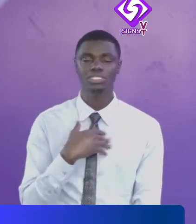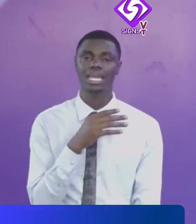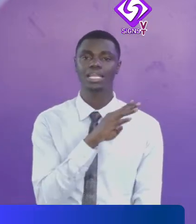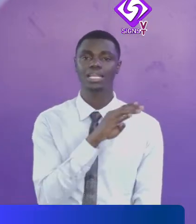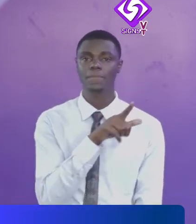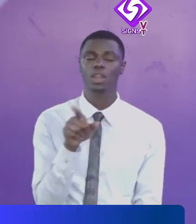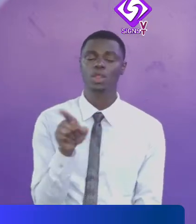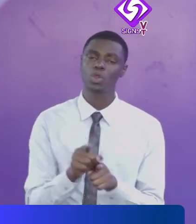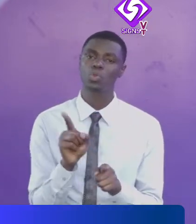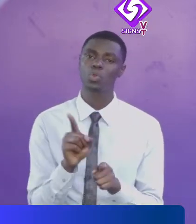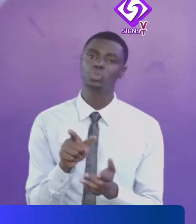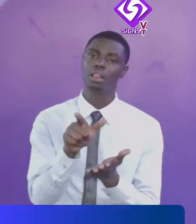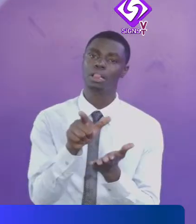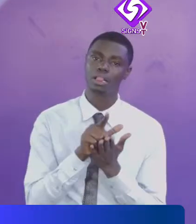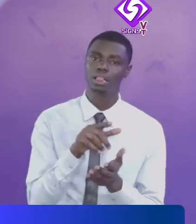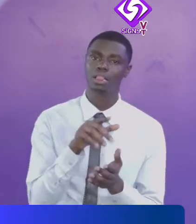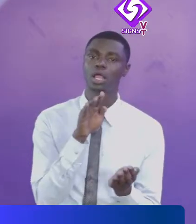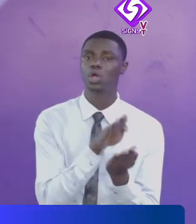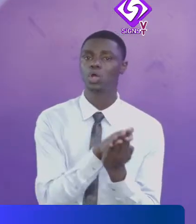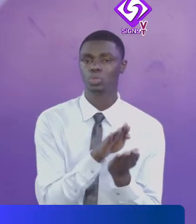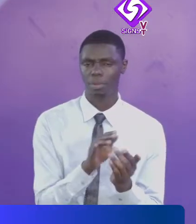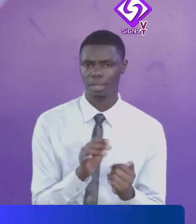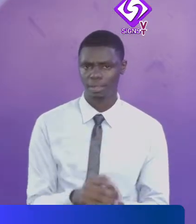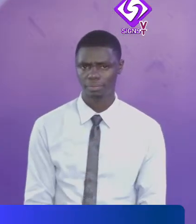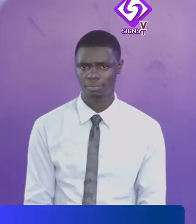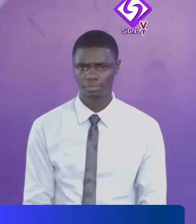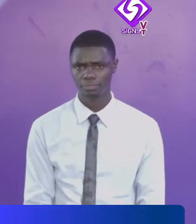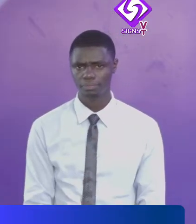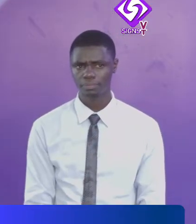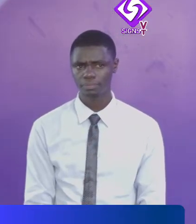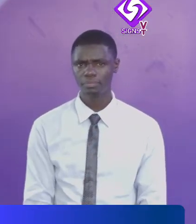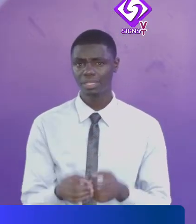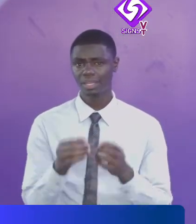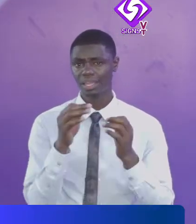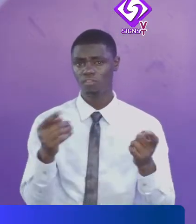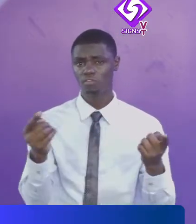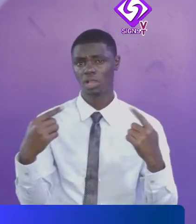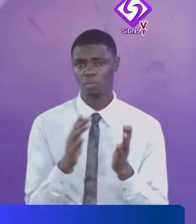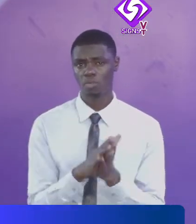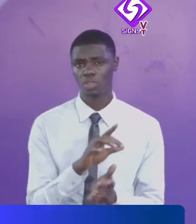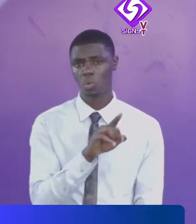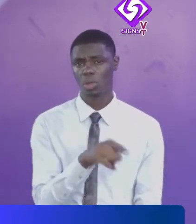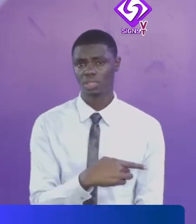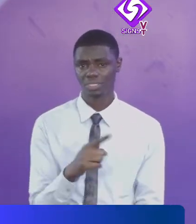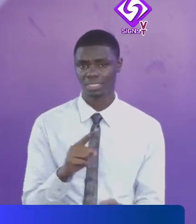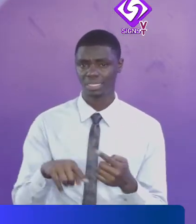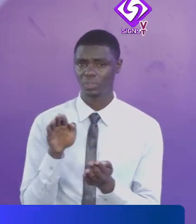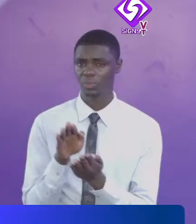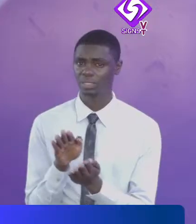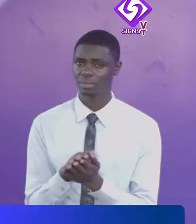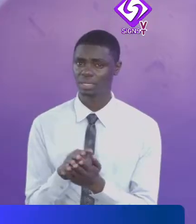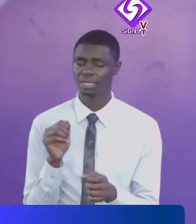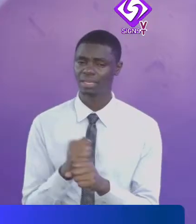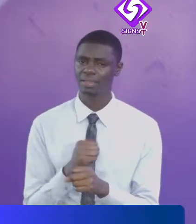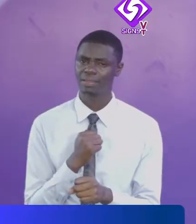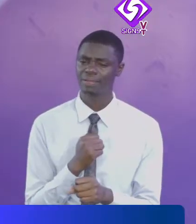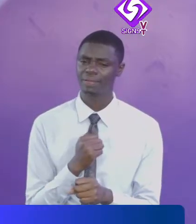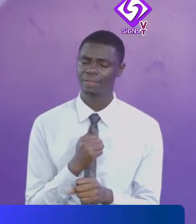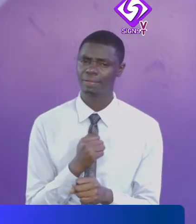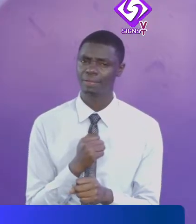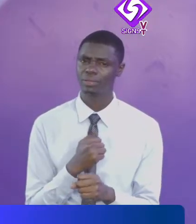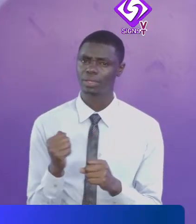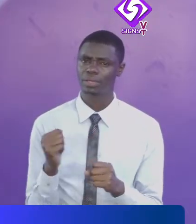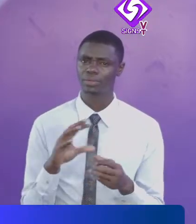banks, because a deposit is actually a lending to a bank. And if you come with your 1,000 shillings to a bank, you may not be able to get a competitive rate. But